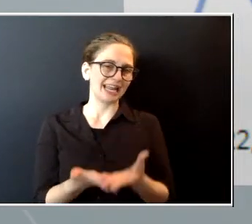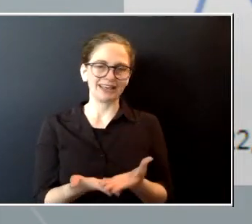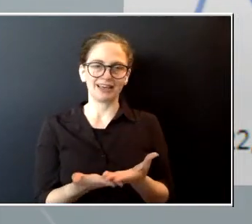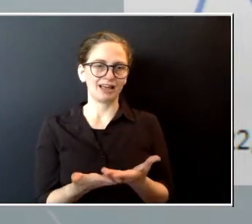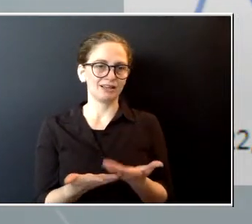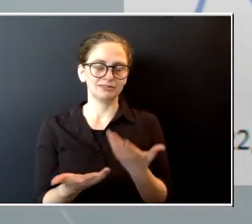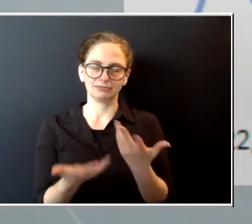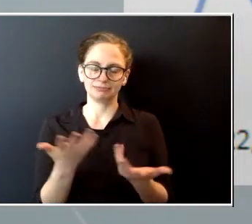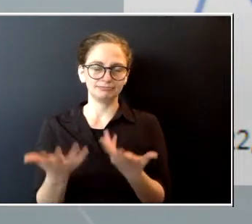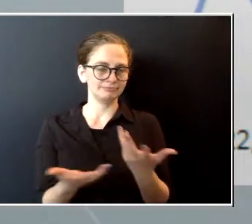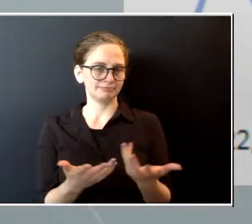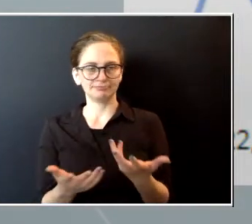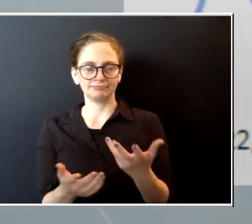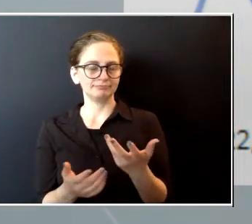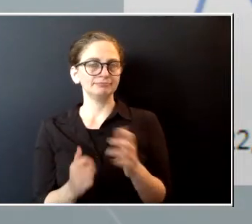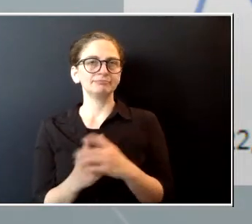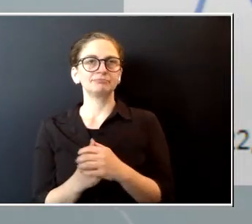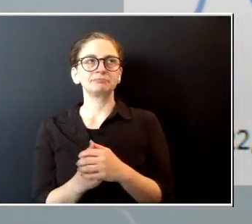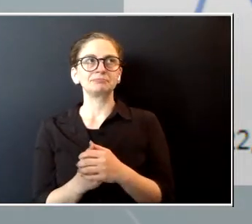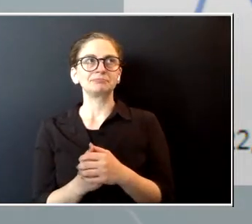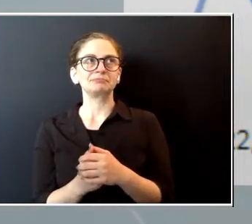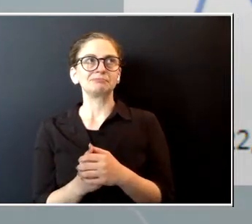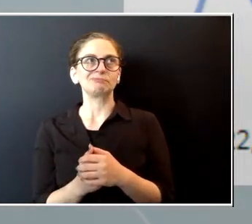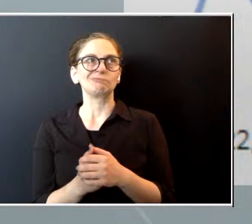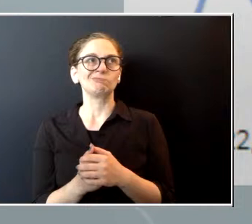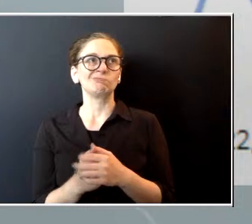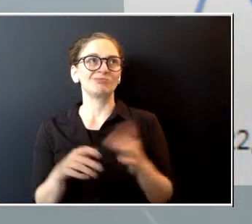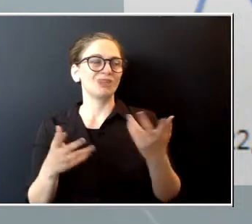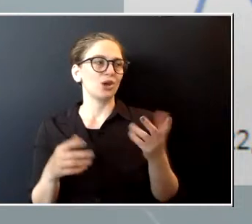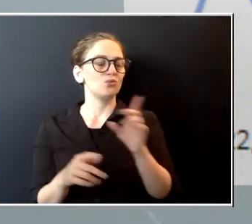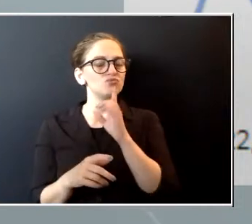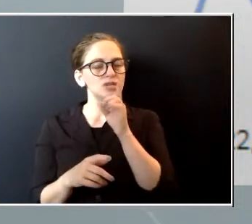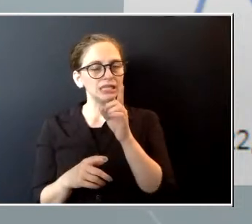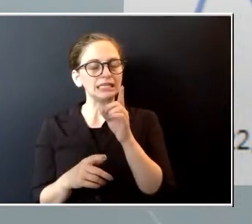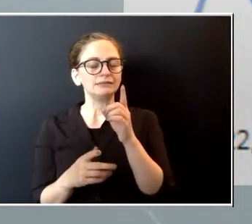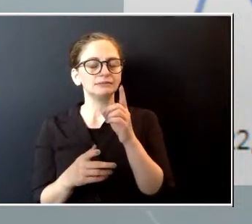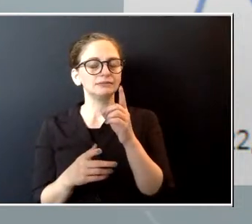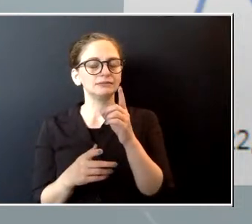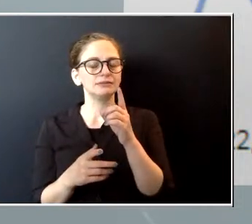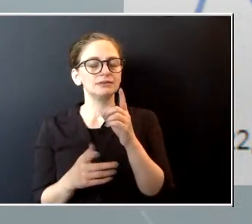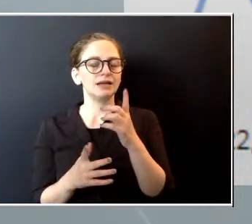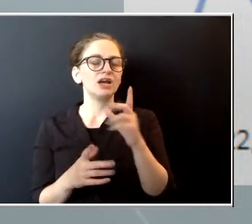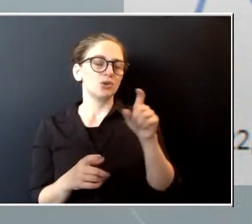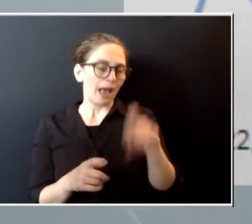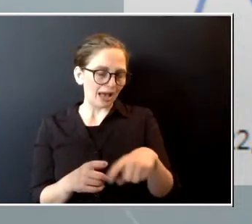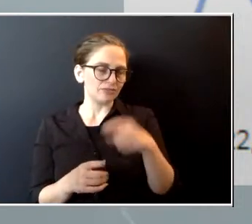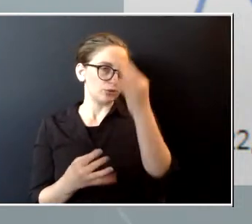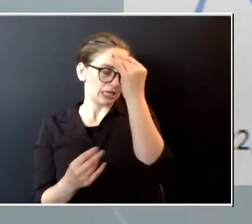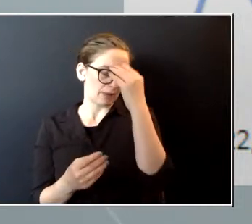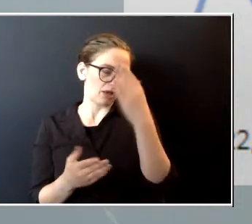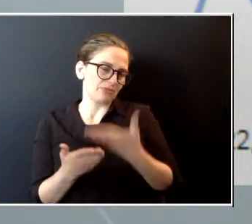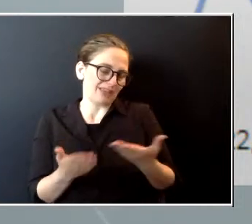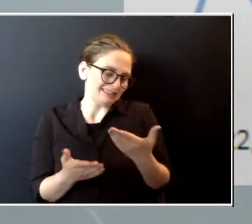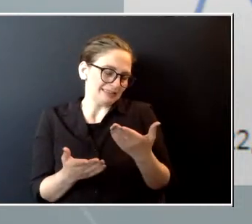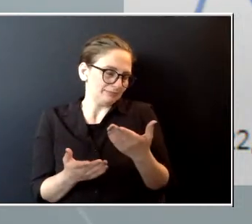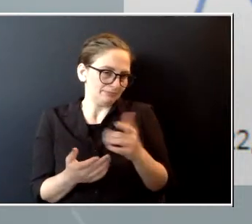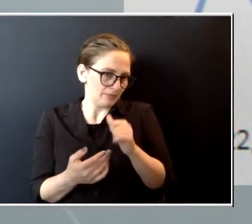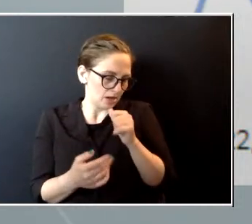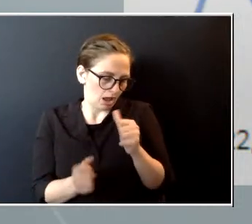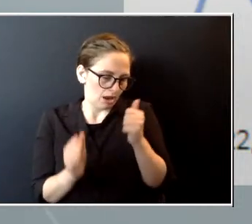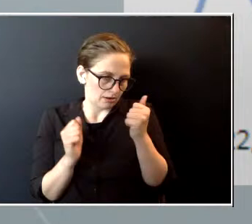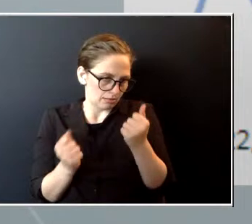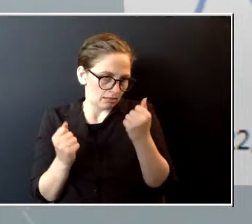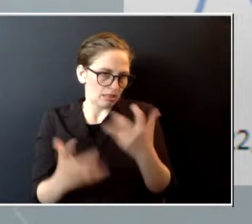or many institutions who are submitting data still, but this is the best information that we have. And just as you showed before